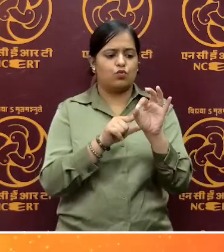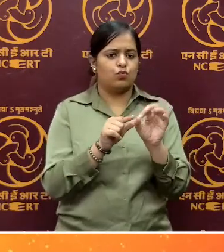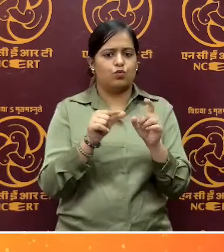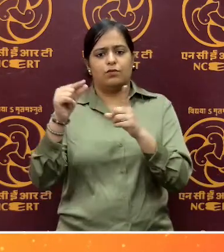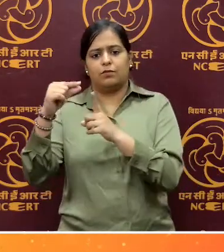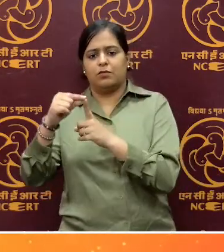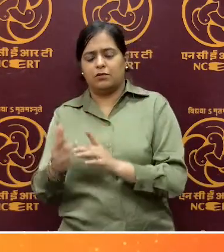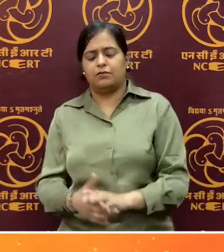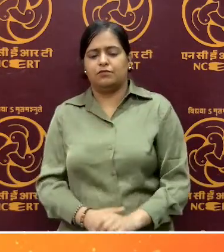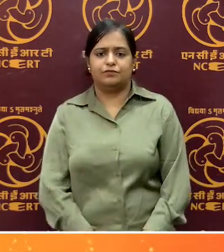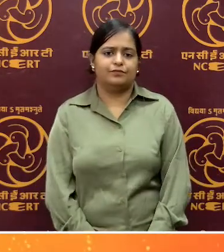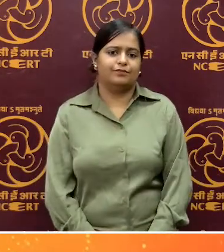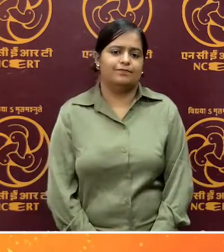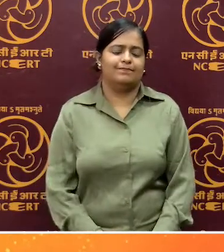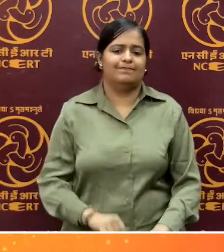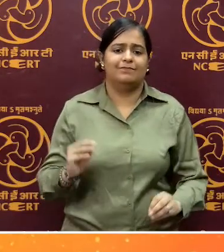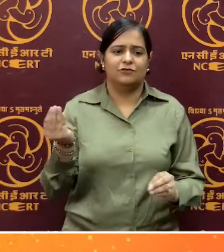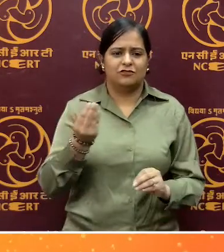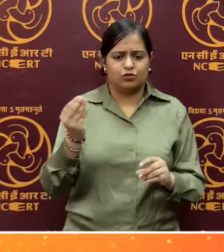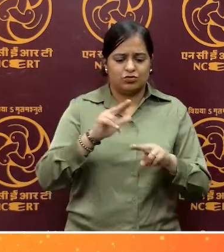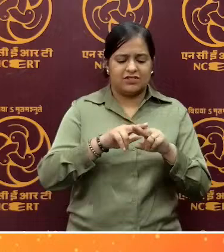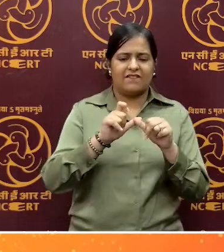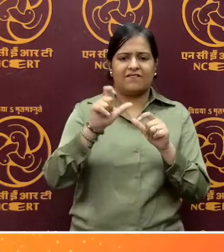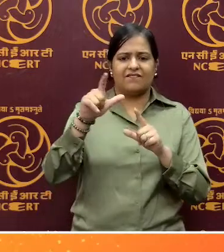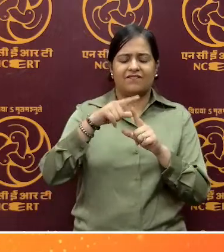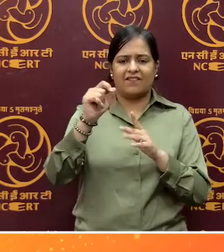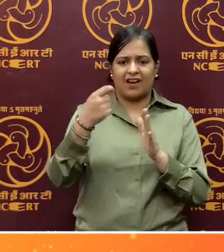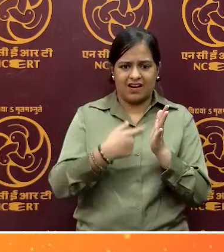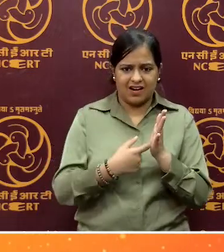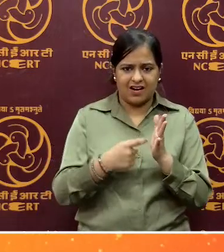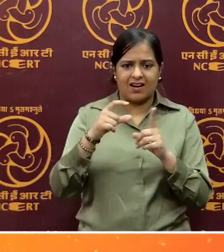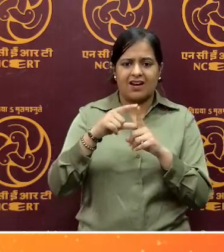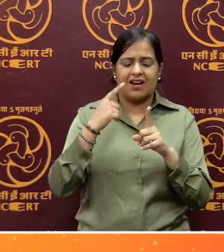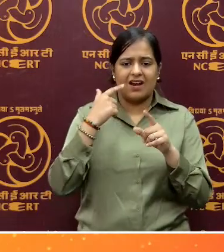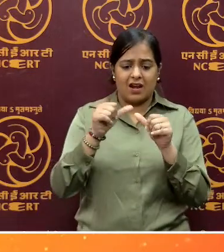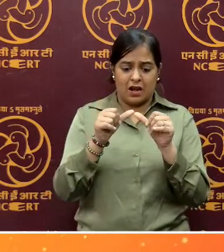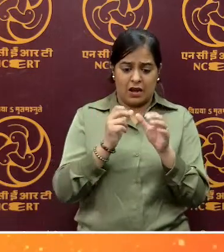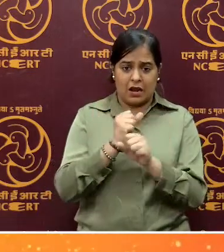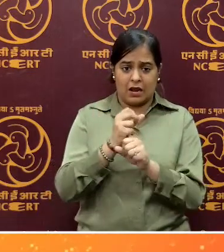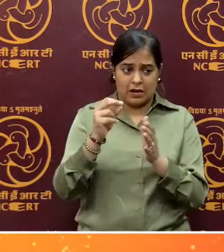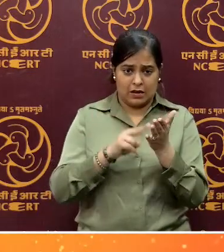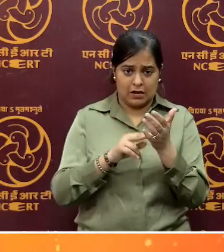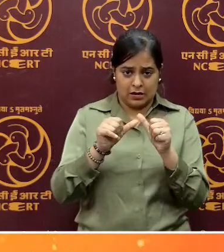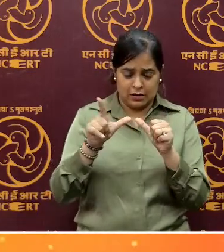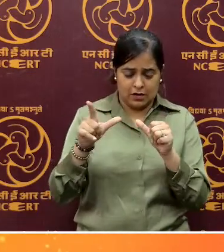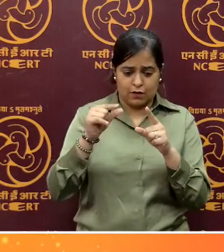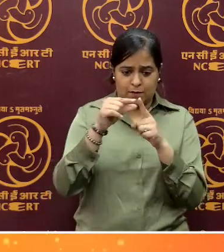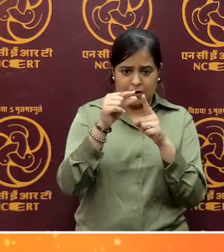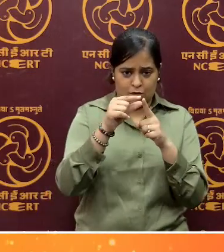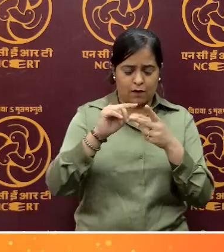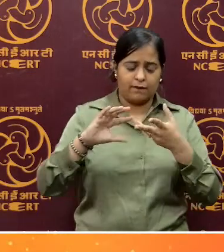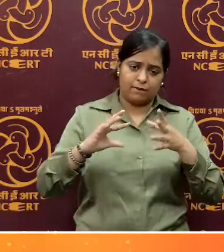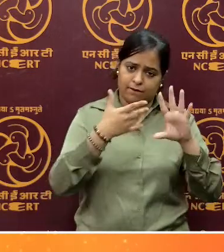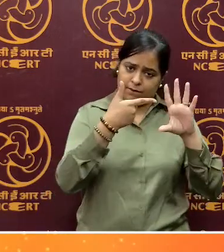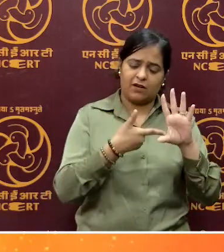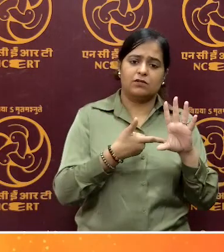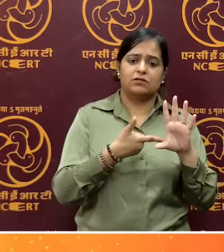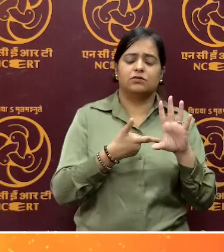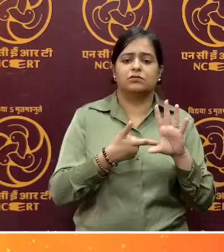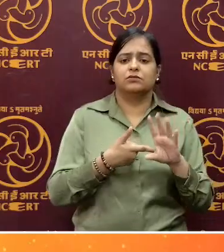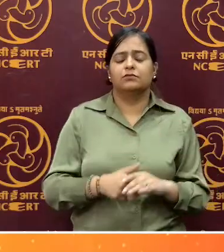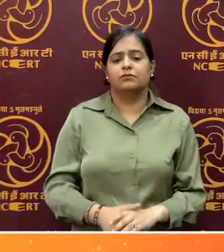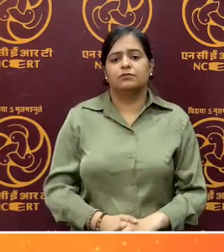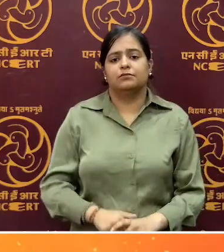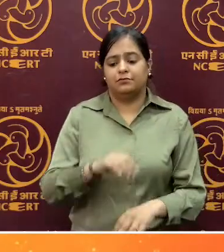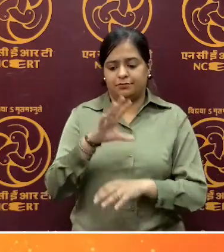two vectors is the diagonal of the parallelogram it forms while we